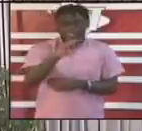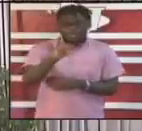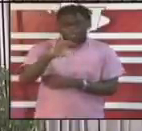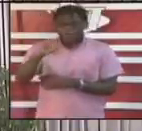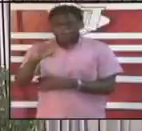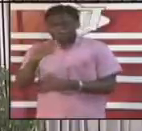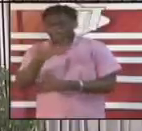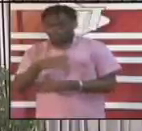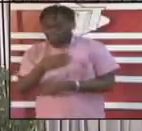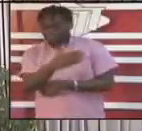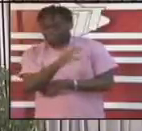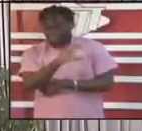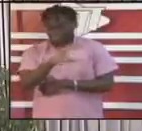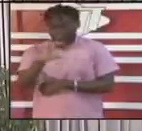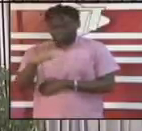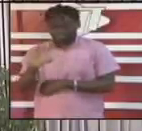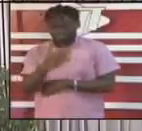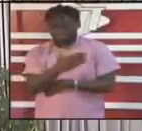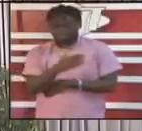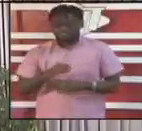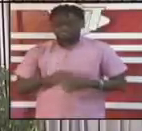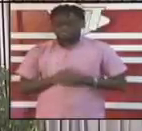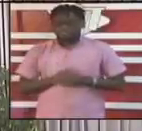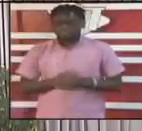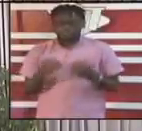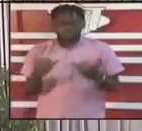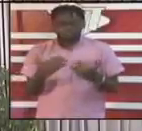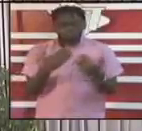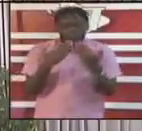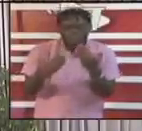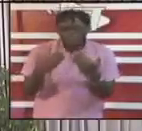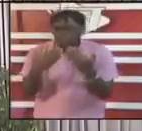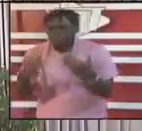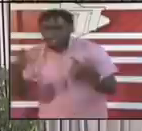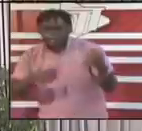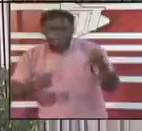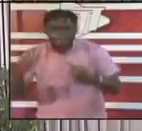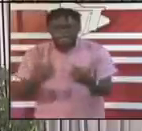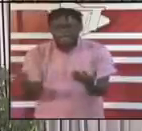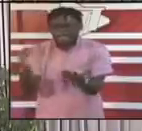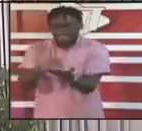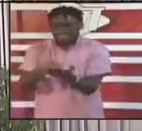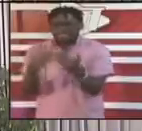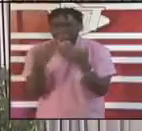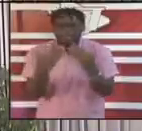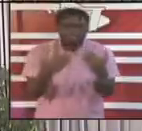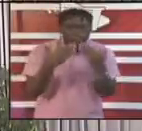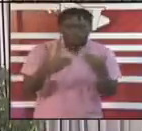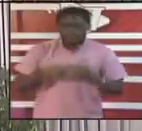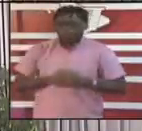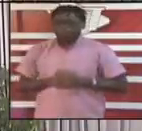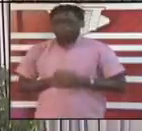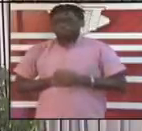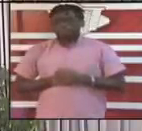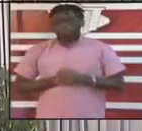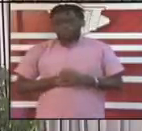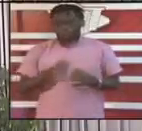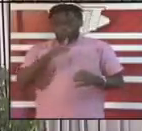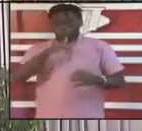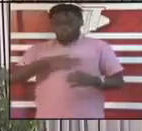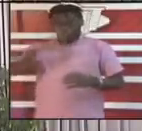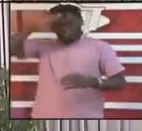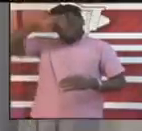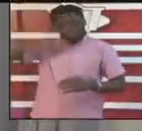Campbell. Thank you for coming back again. So, ladies and gentlemen, we are going to this